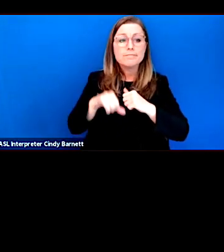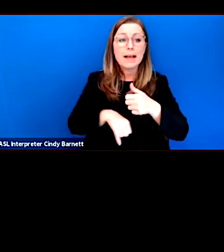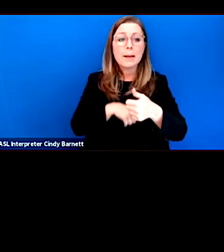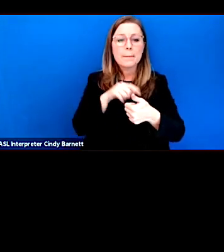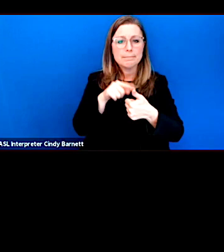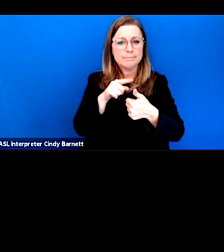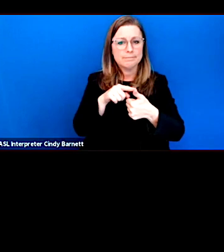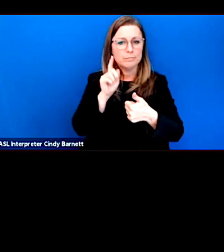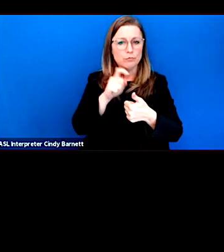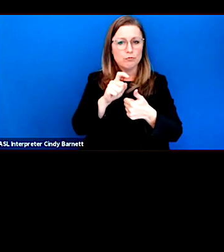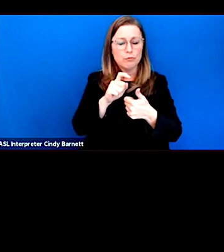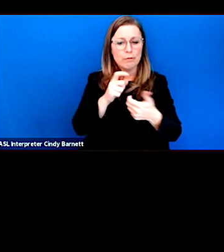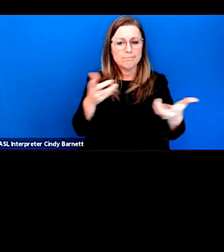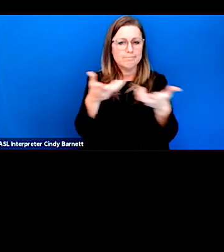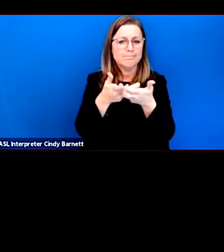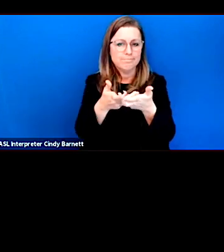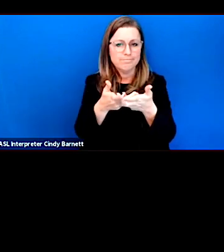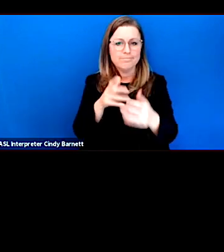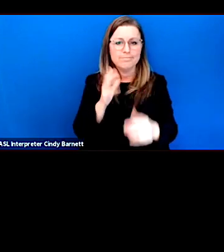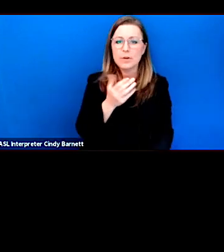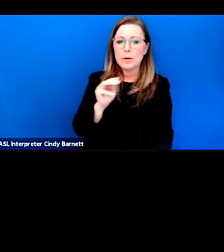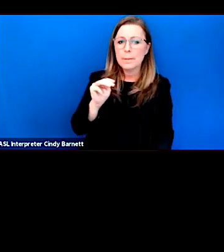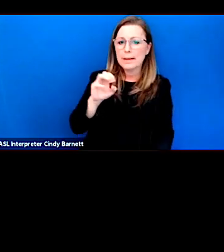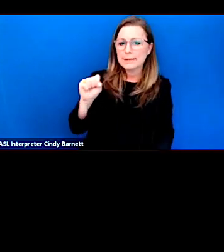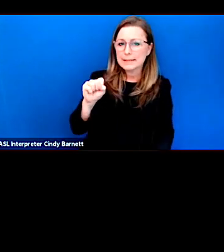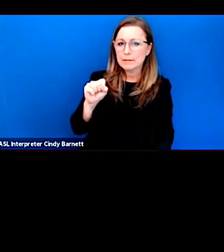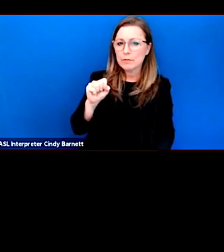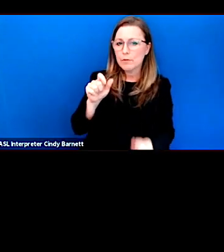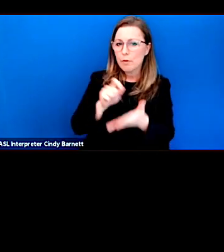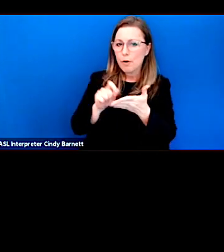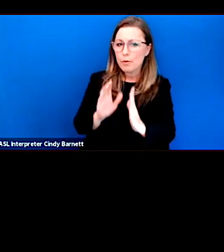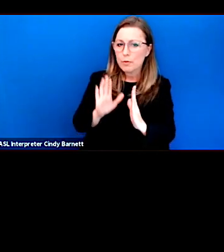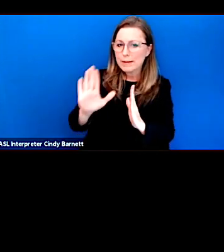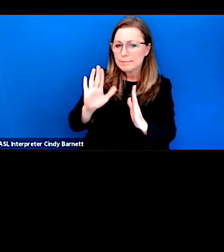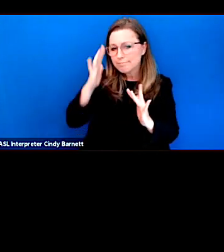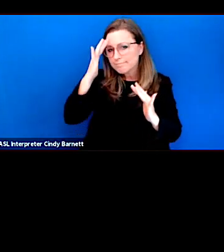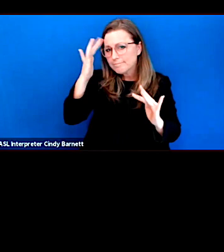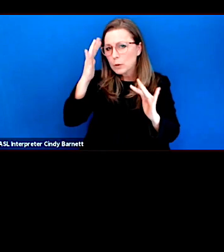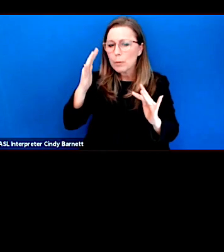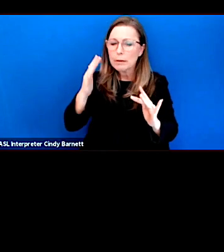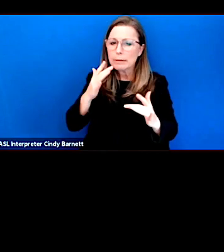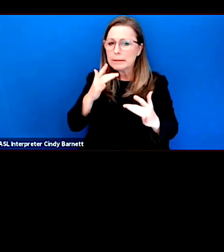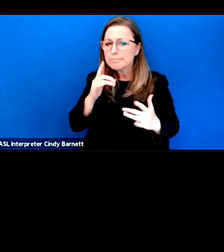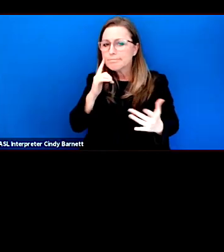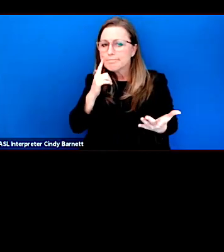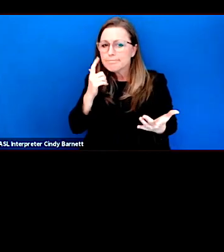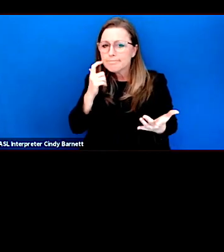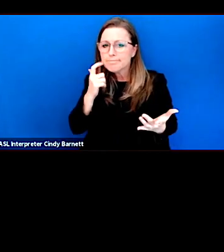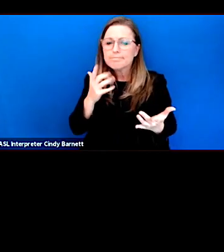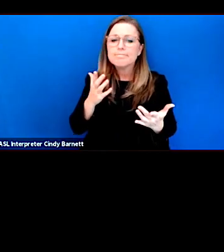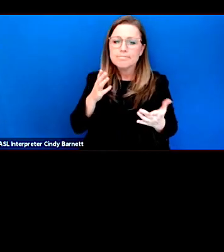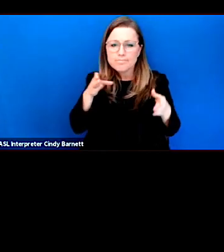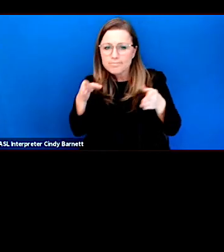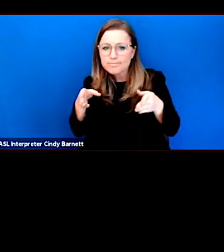line with the metasynthesis author's theoretical inclinations and be relevant to the topic or discipline.